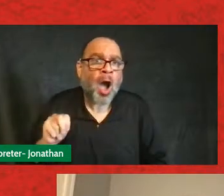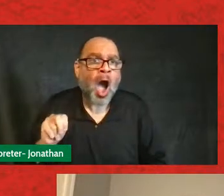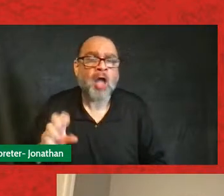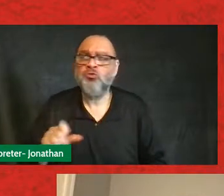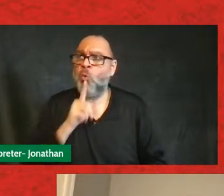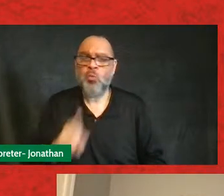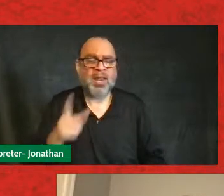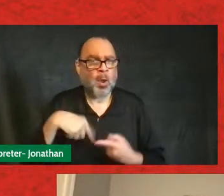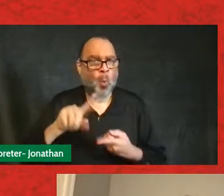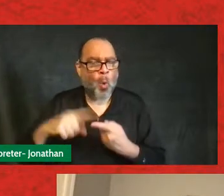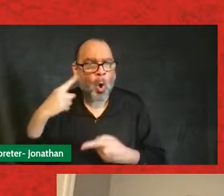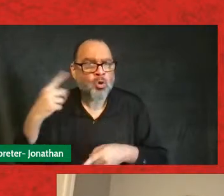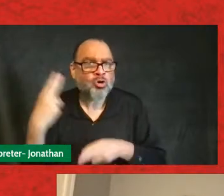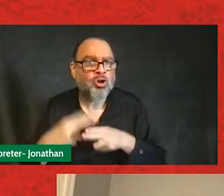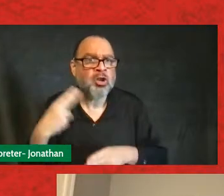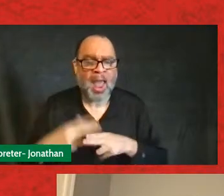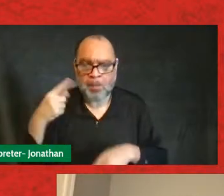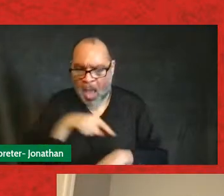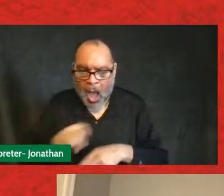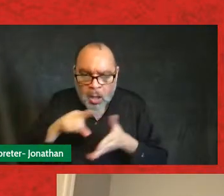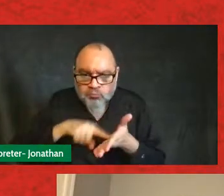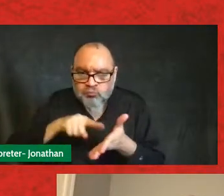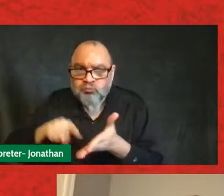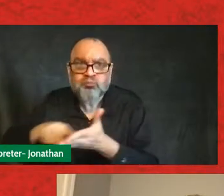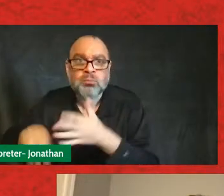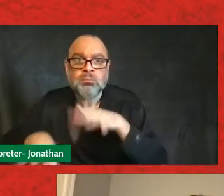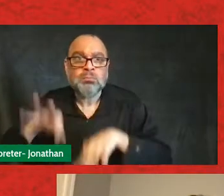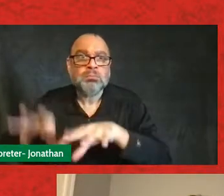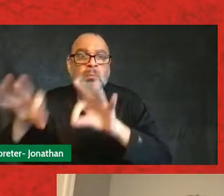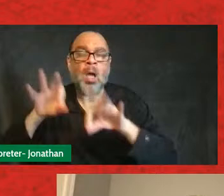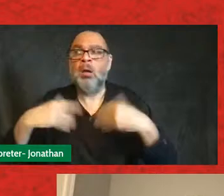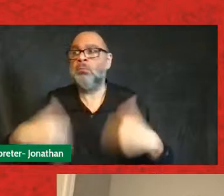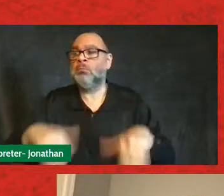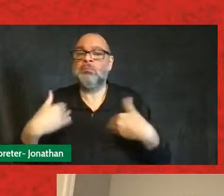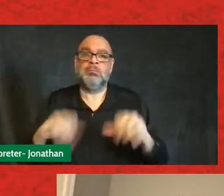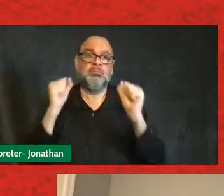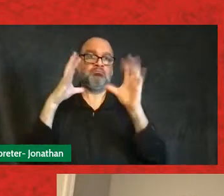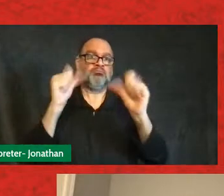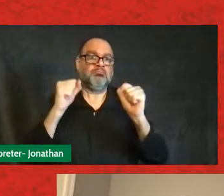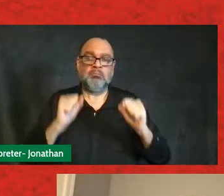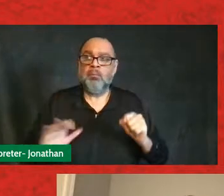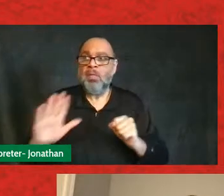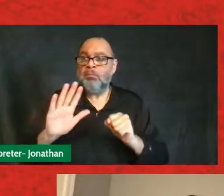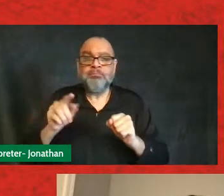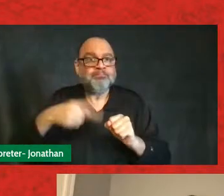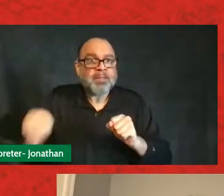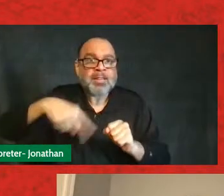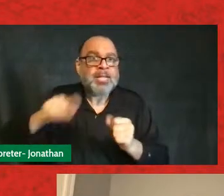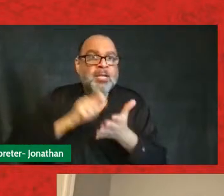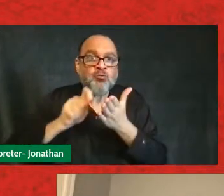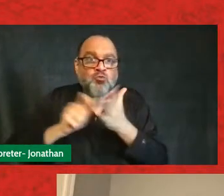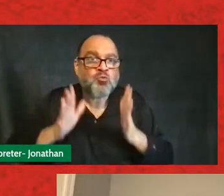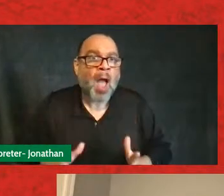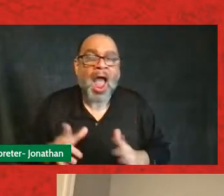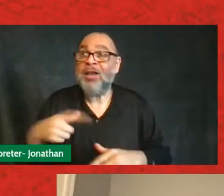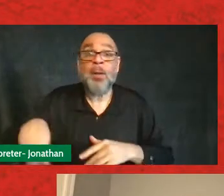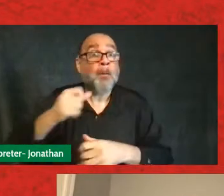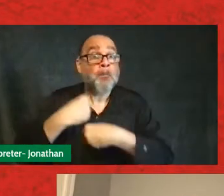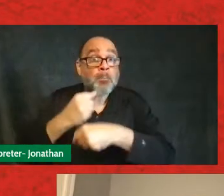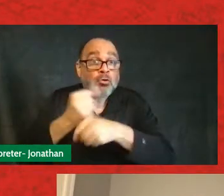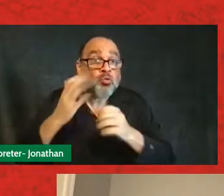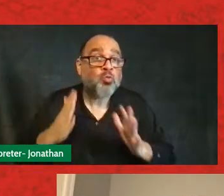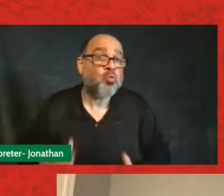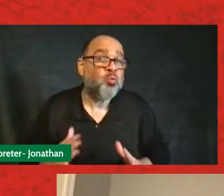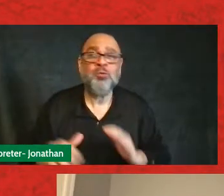so amazed and astonished and really just in awe of these writers, producers themselves, actors, just